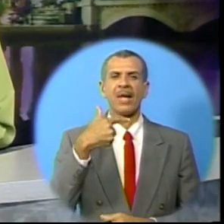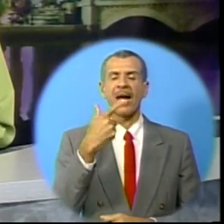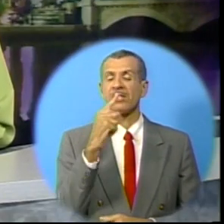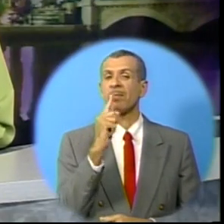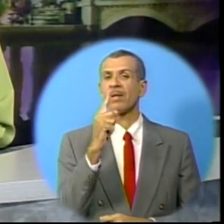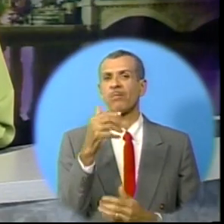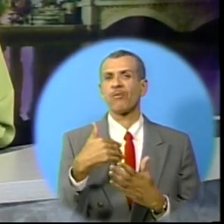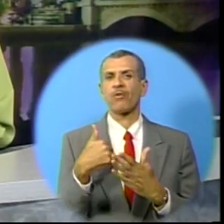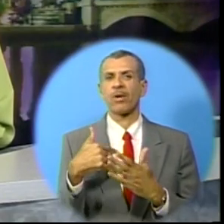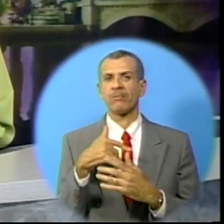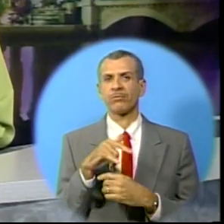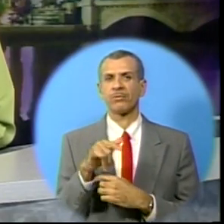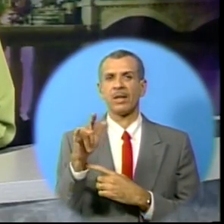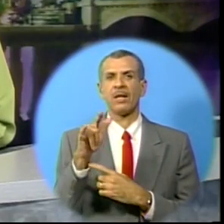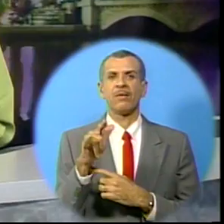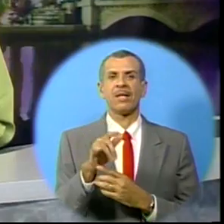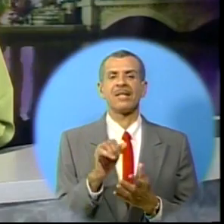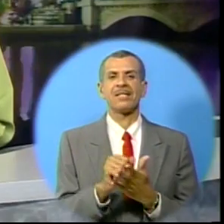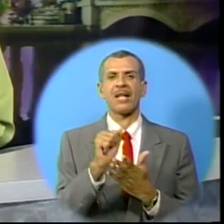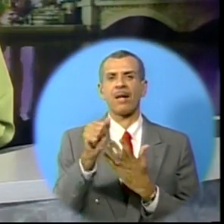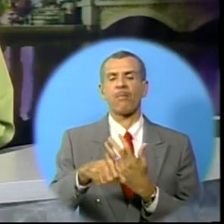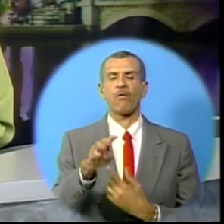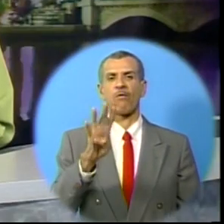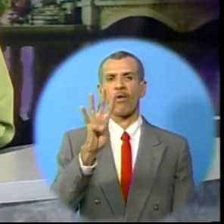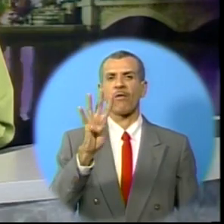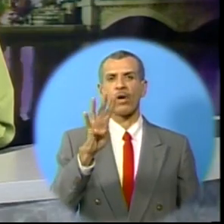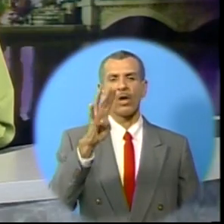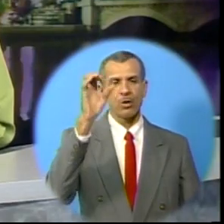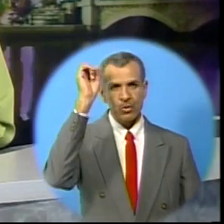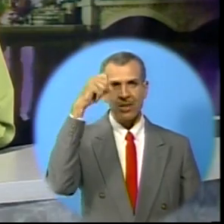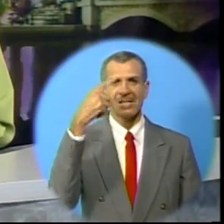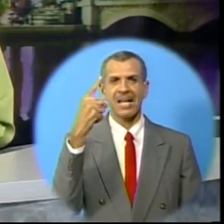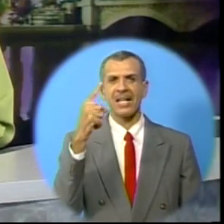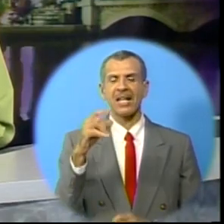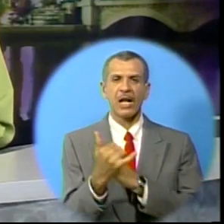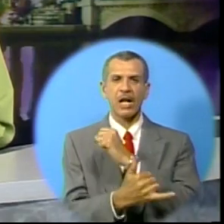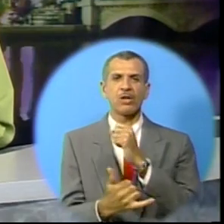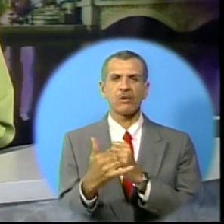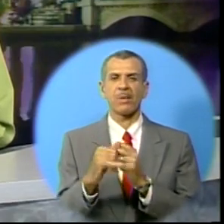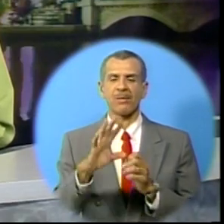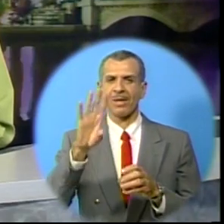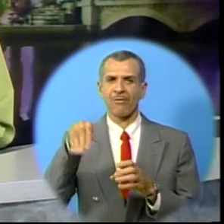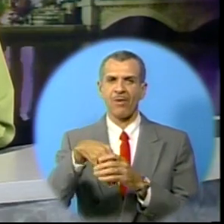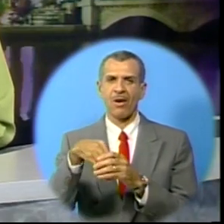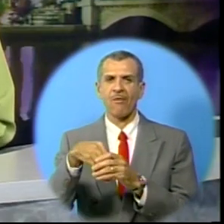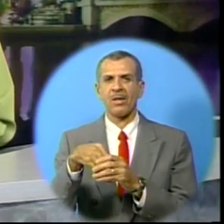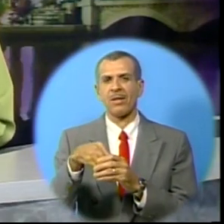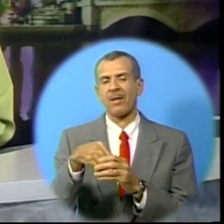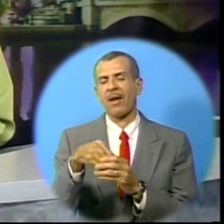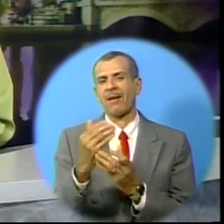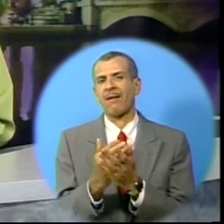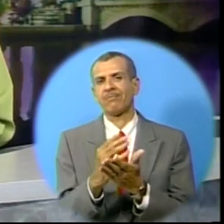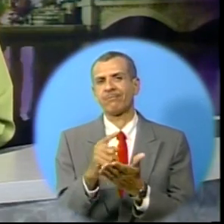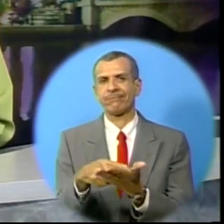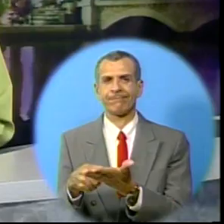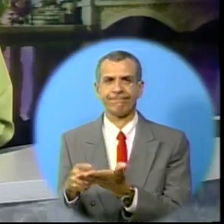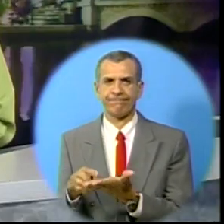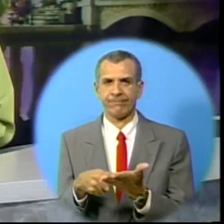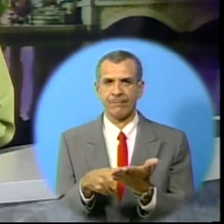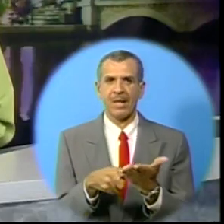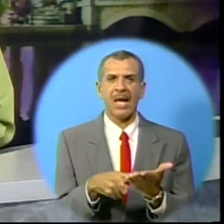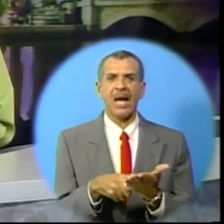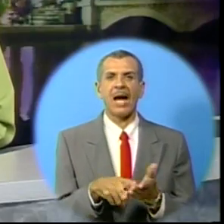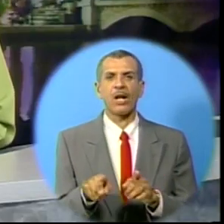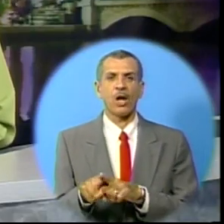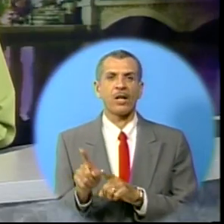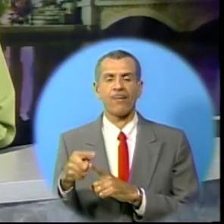September 1st to 4th meeting, Mr. Stewart stated such countries need to be part of the conversation. According to him, they must go